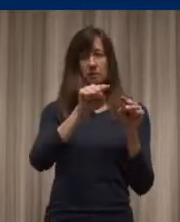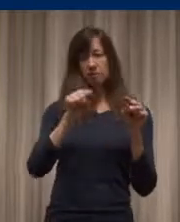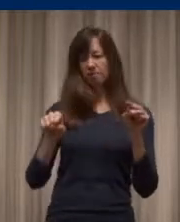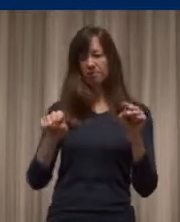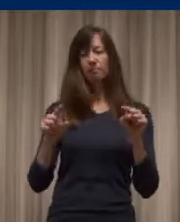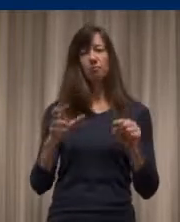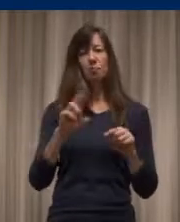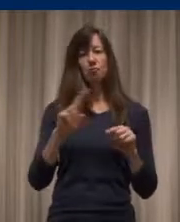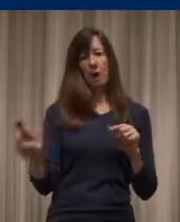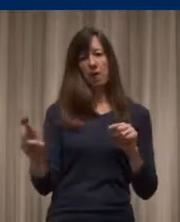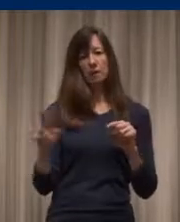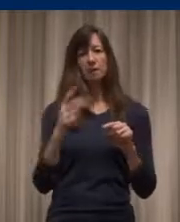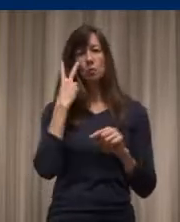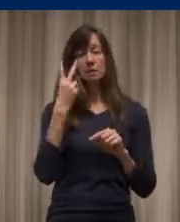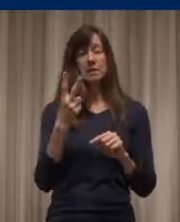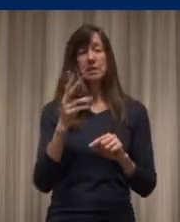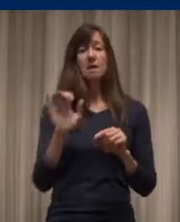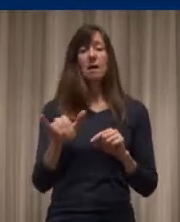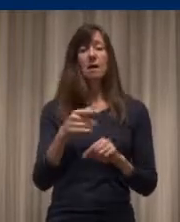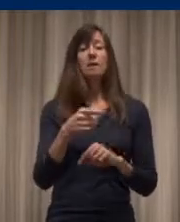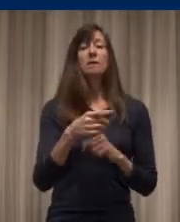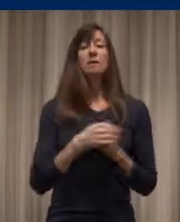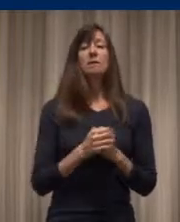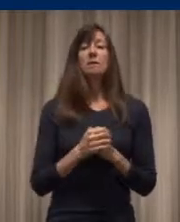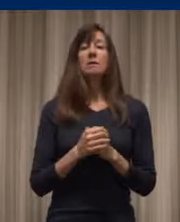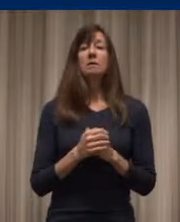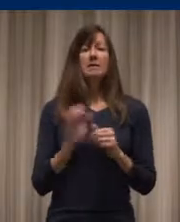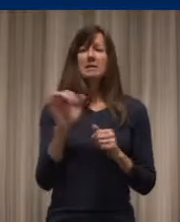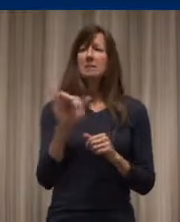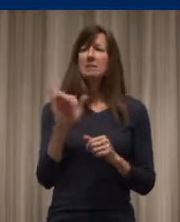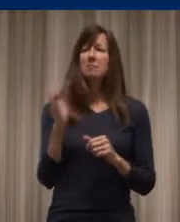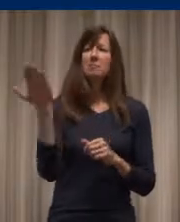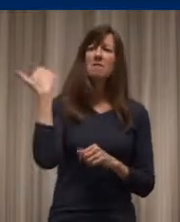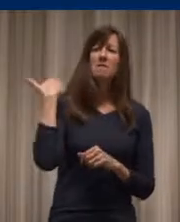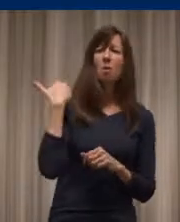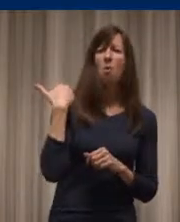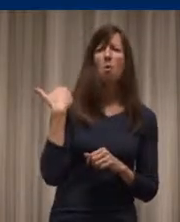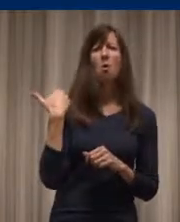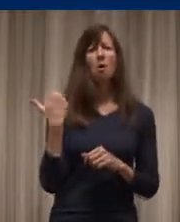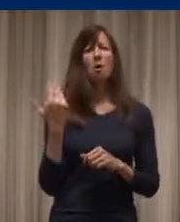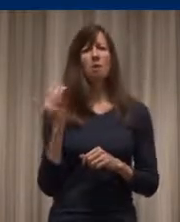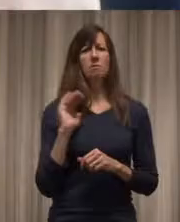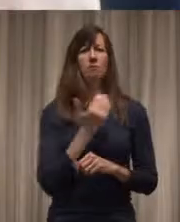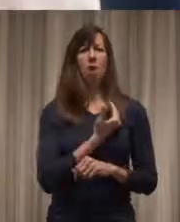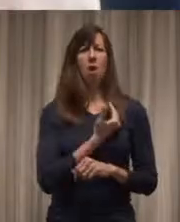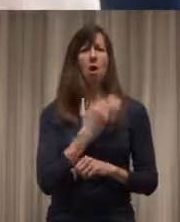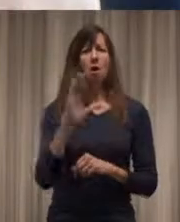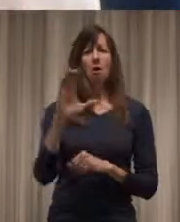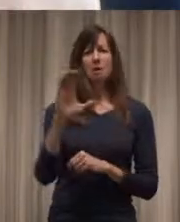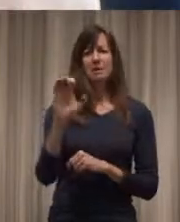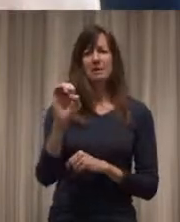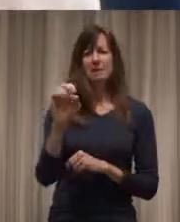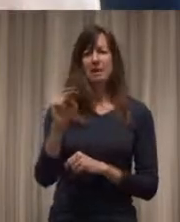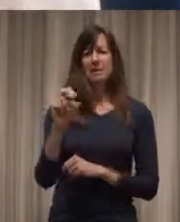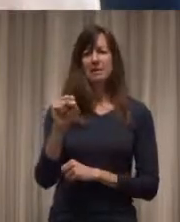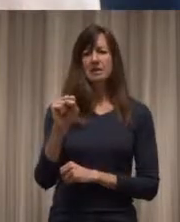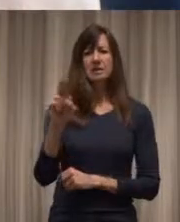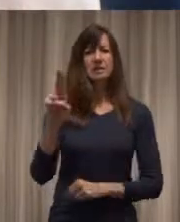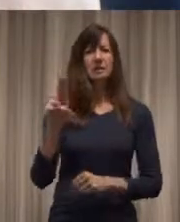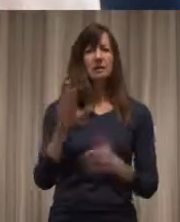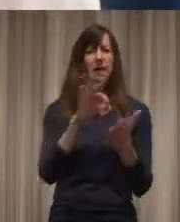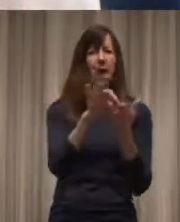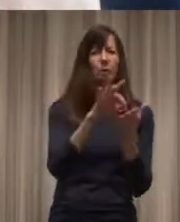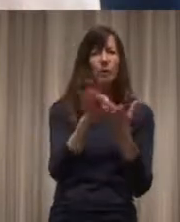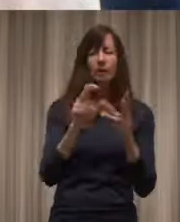a broad coalition similar to the one we build for our census efforts and other community-led efforts, made up of community